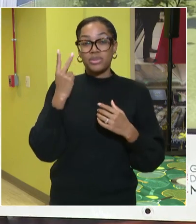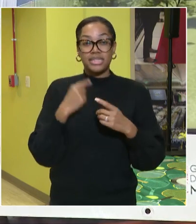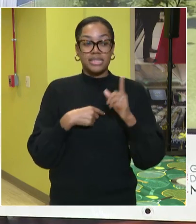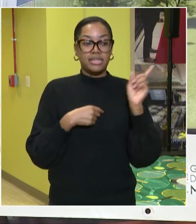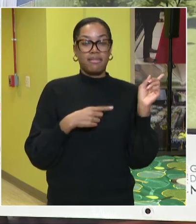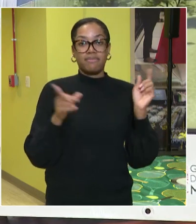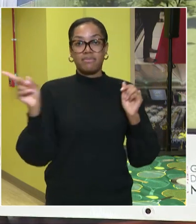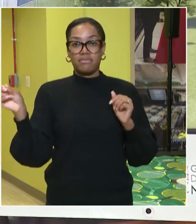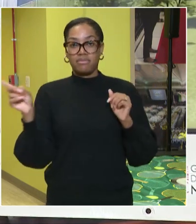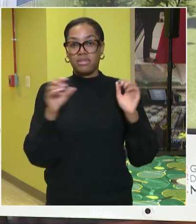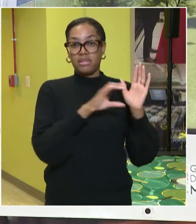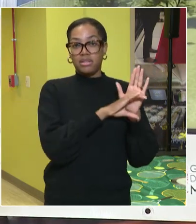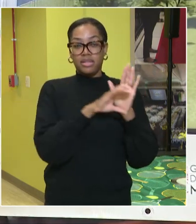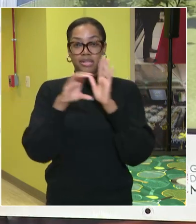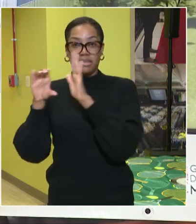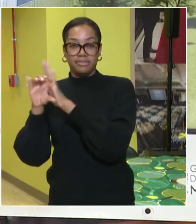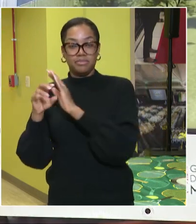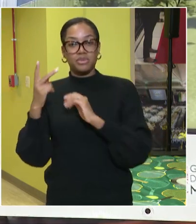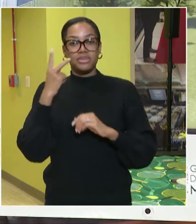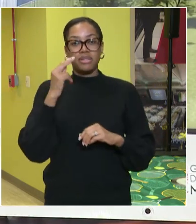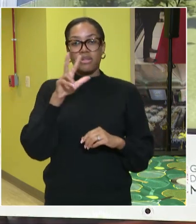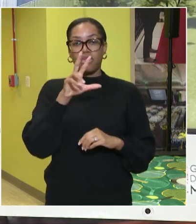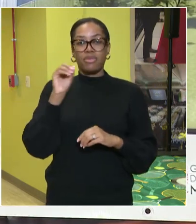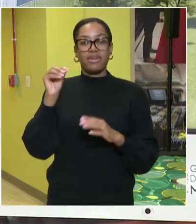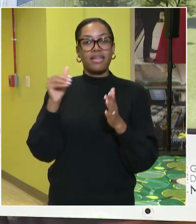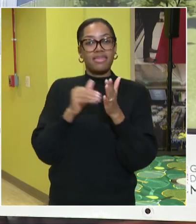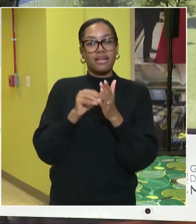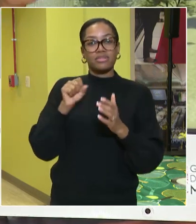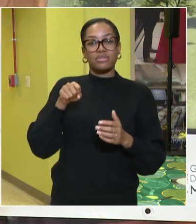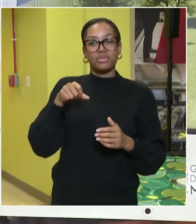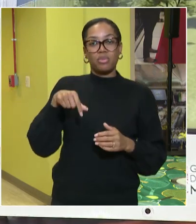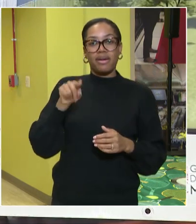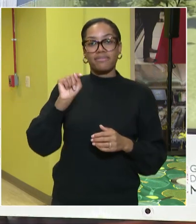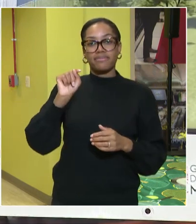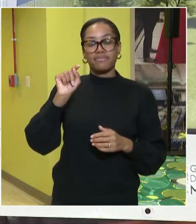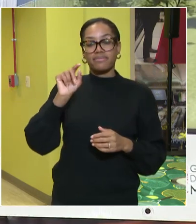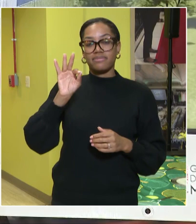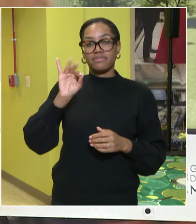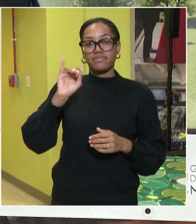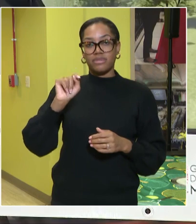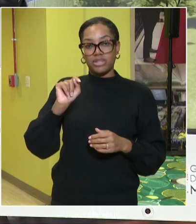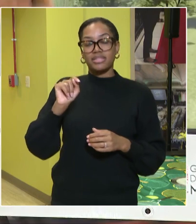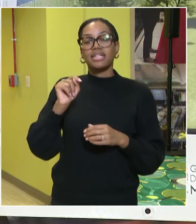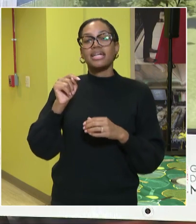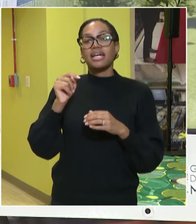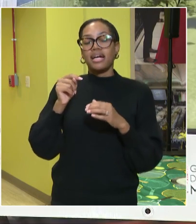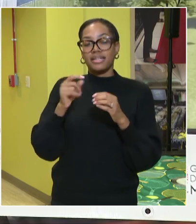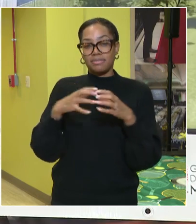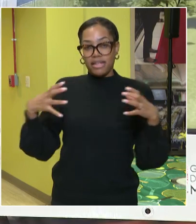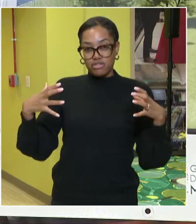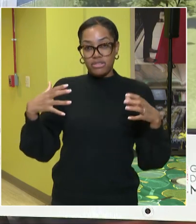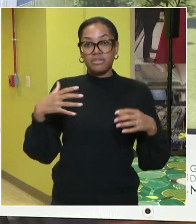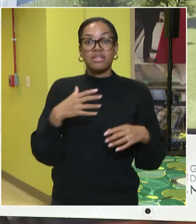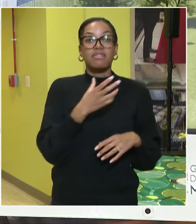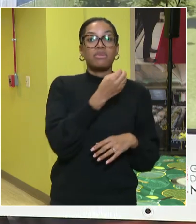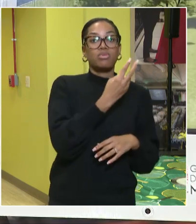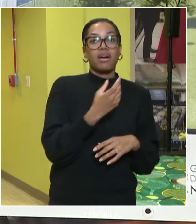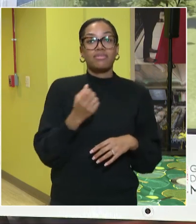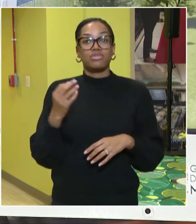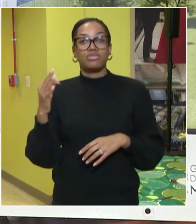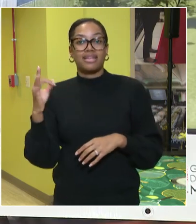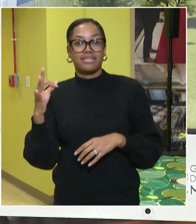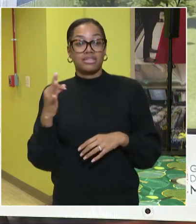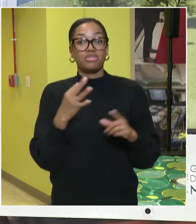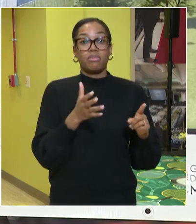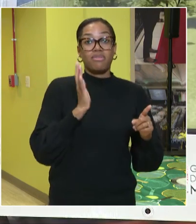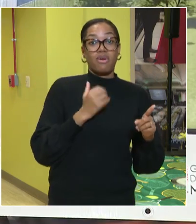behind me, what you see is a 30,000 square foot expansion. We'll grow the number of tennis courts from 12 to 19. We'll grow the number of pickleball